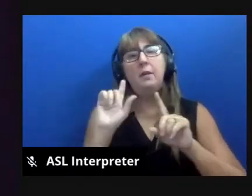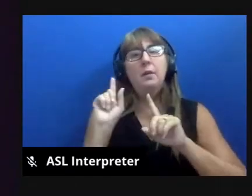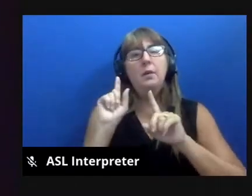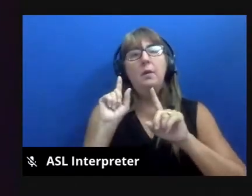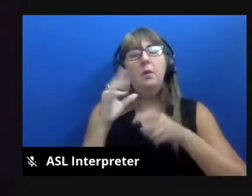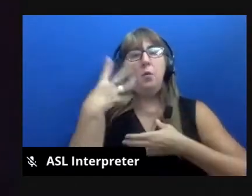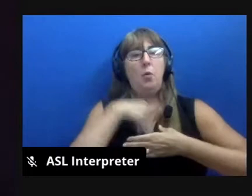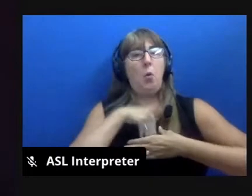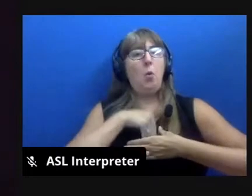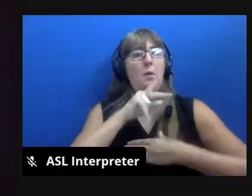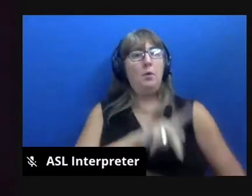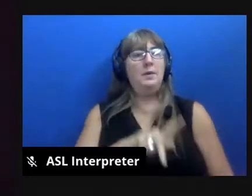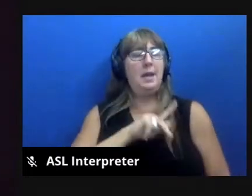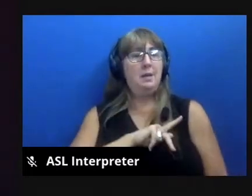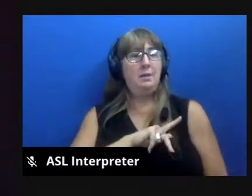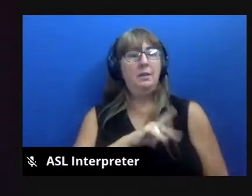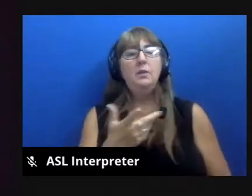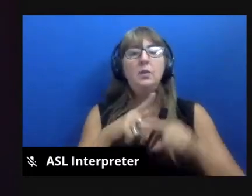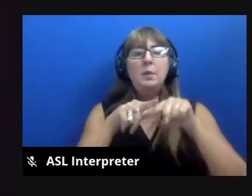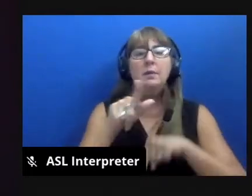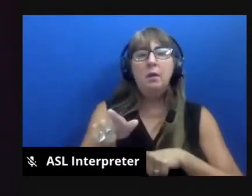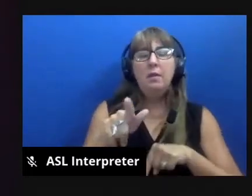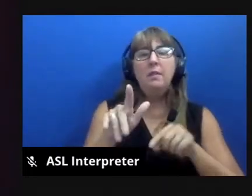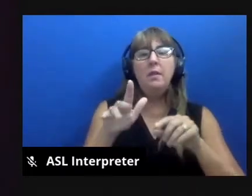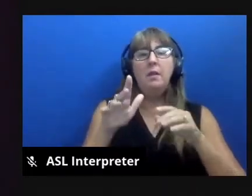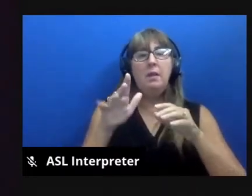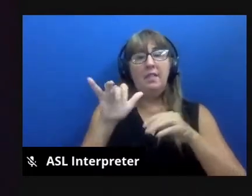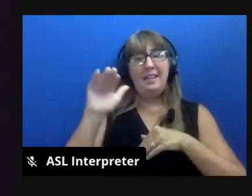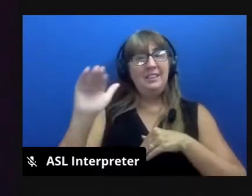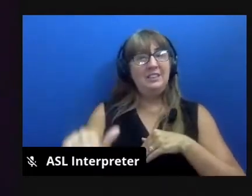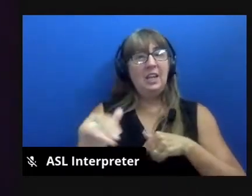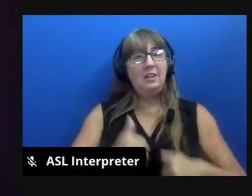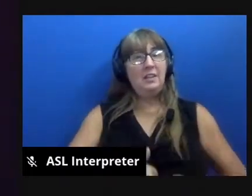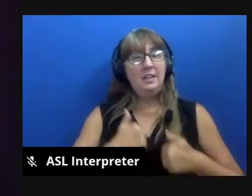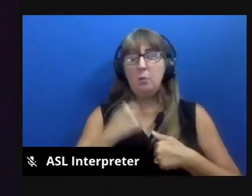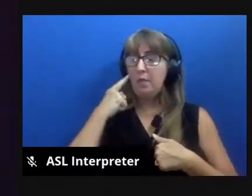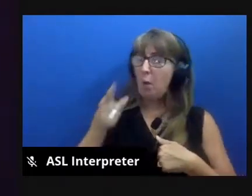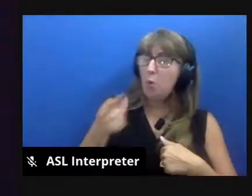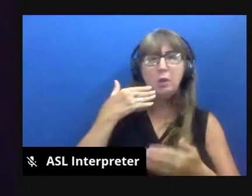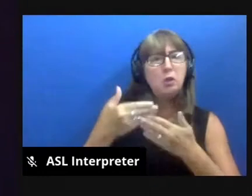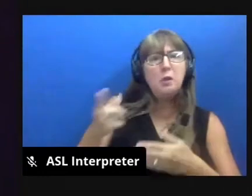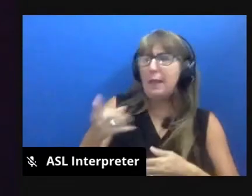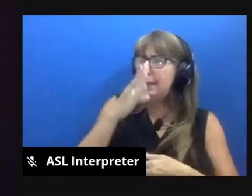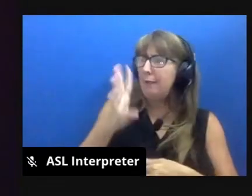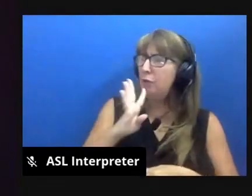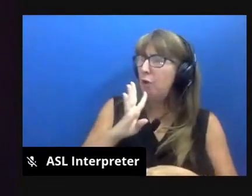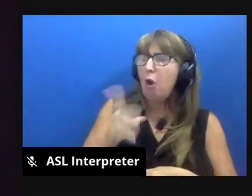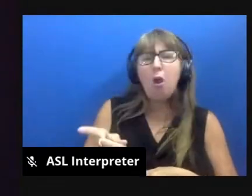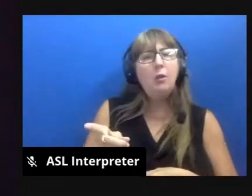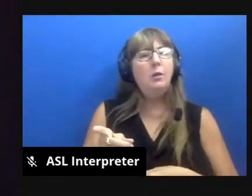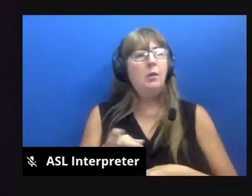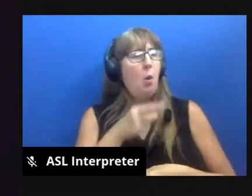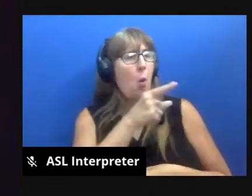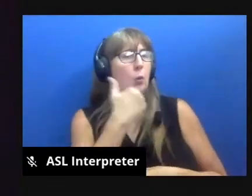that that child lives in, we could say, oh, that child is so good because they don't talk, or we could say that child is really shy, or we could say